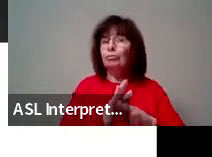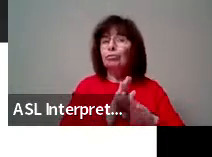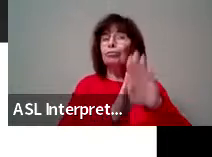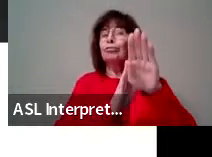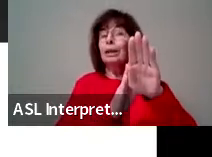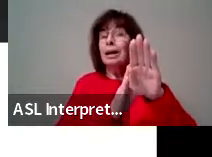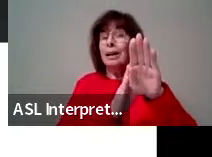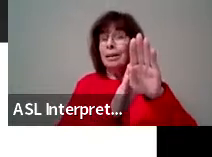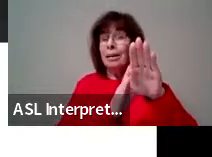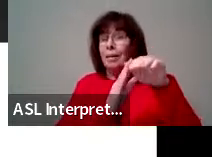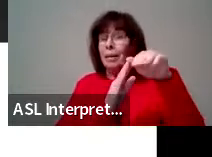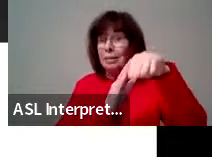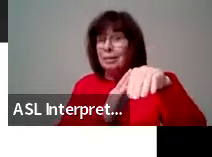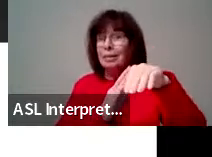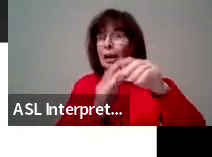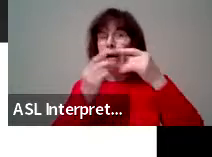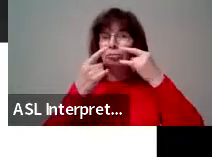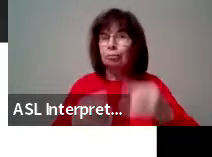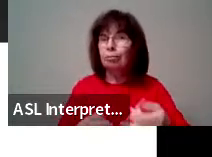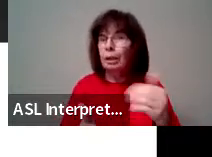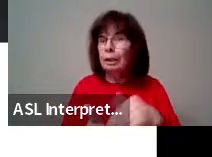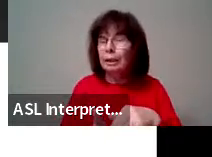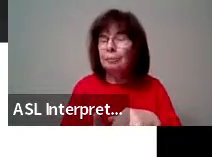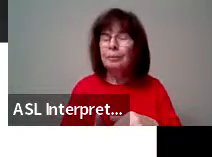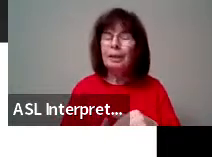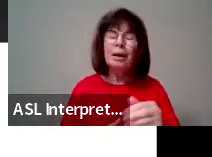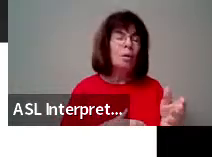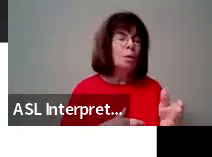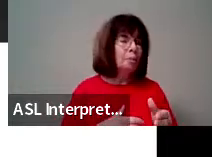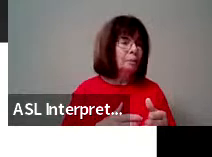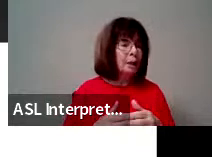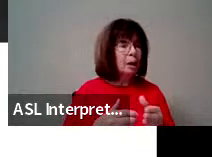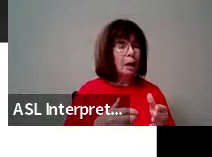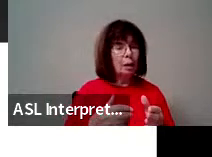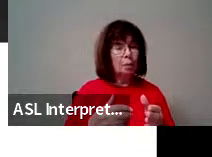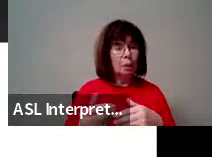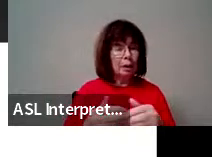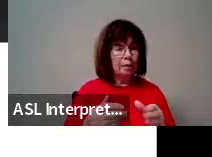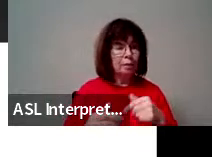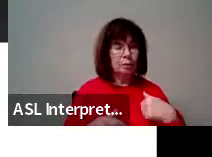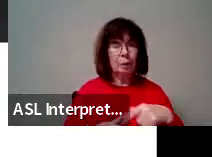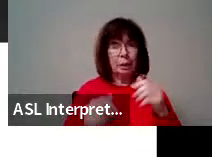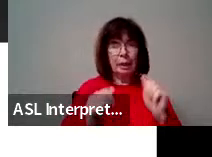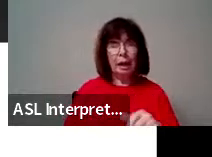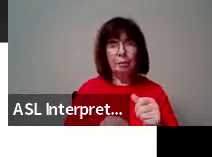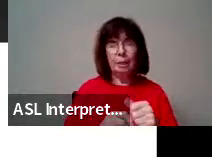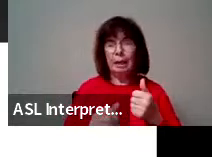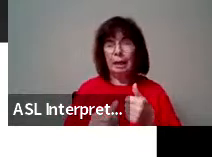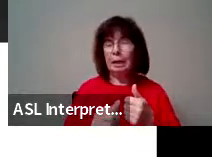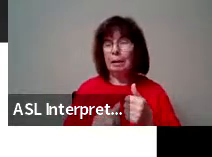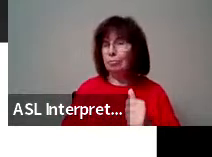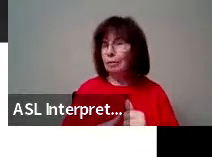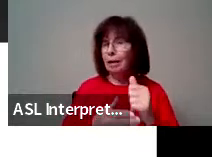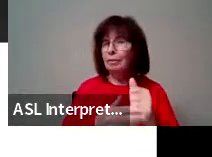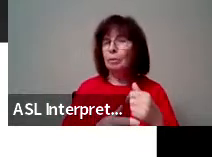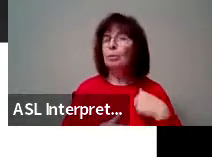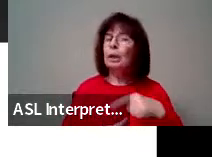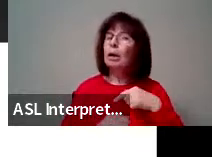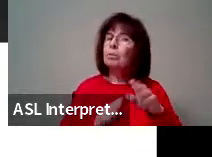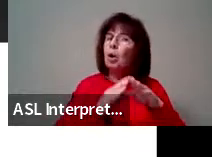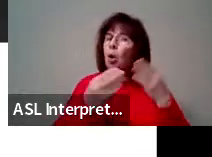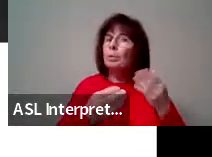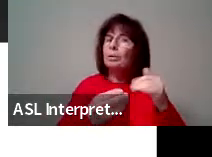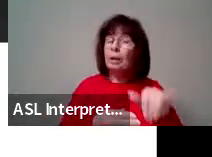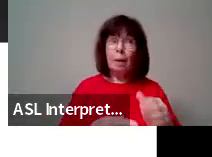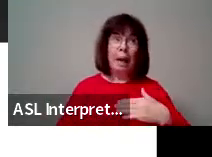So whatever way that we can be helpful in that, we're definitely, open to doing that. I'm glad